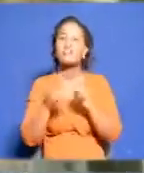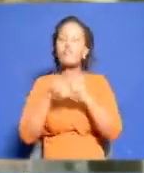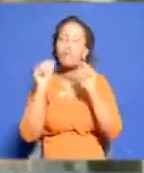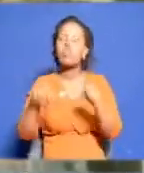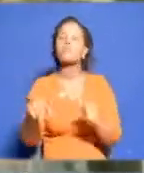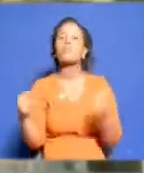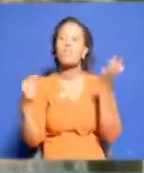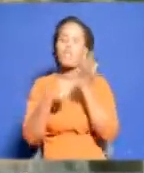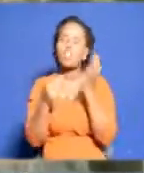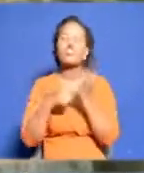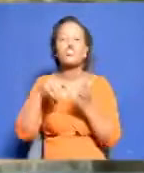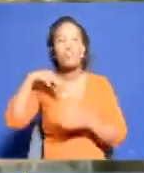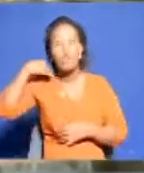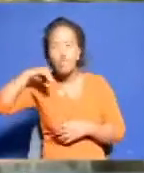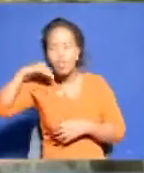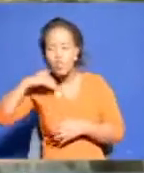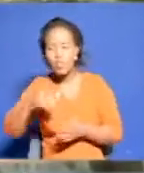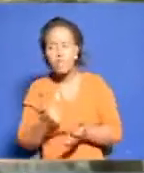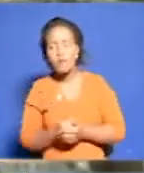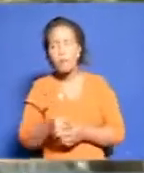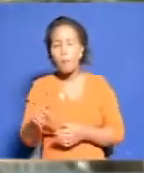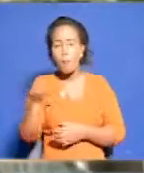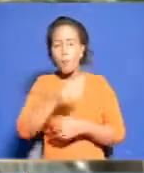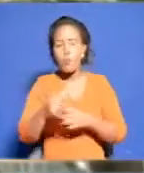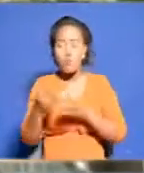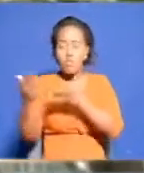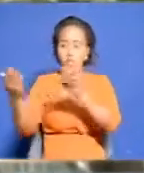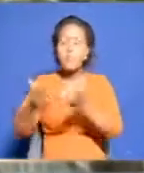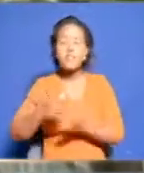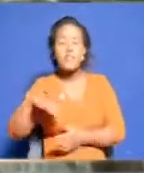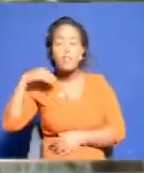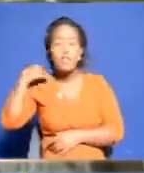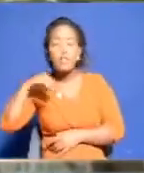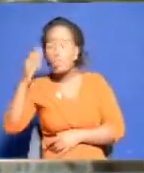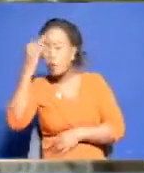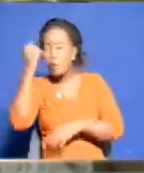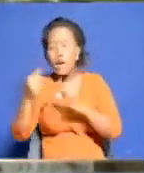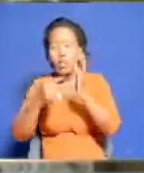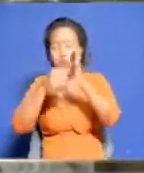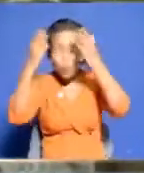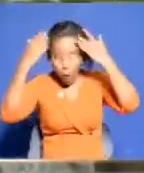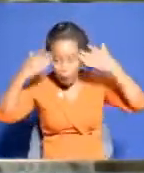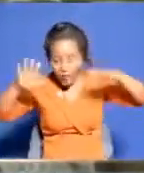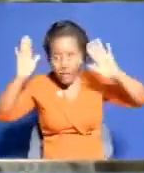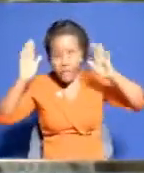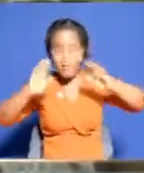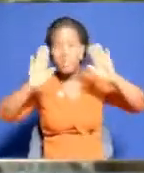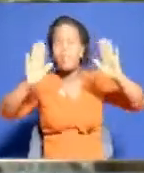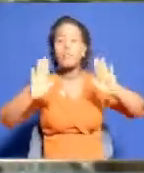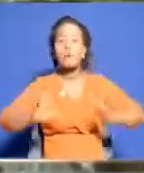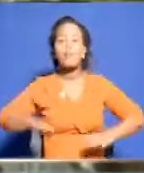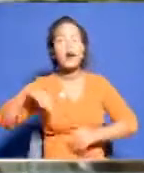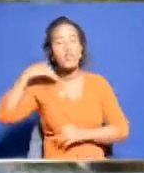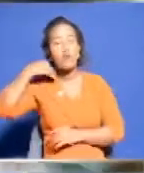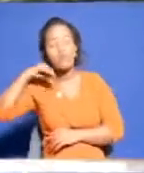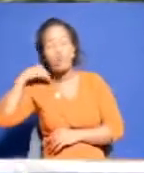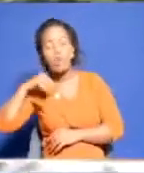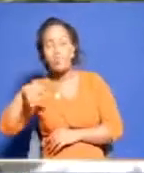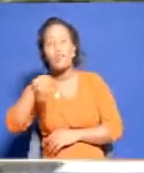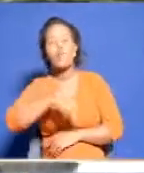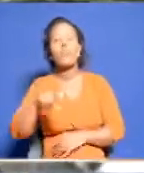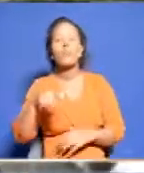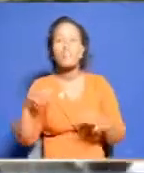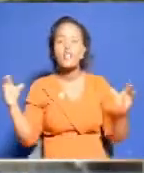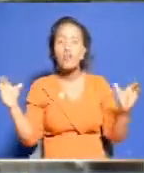kisasa. Tumekuja na hii dog show just to show awareness, the importance of dogs. Na sisi kama Kenato Kennels, tumekuja